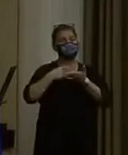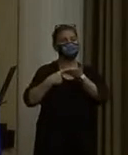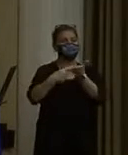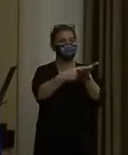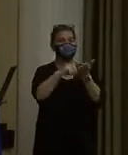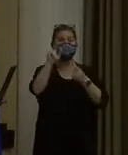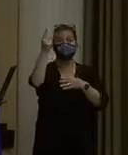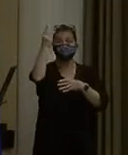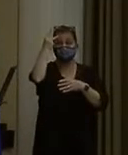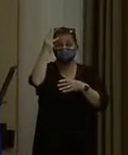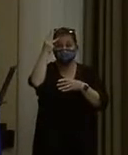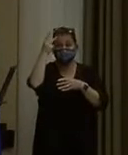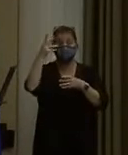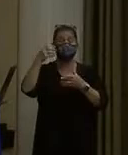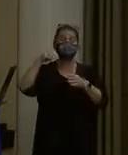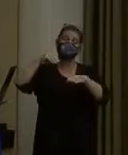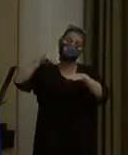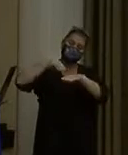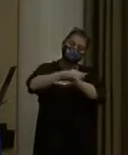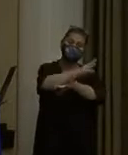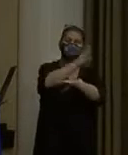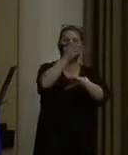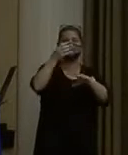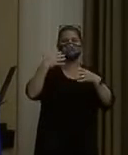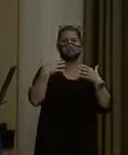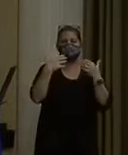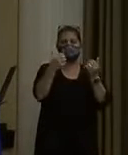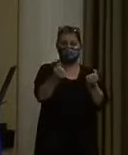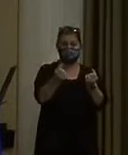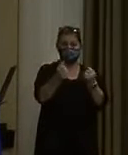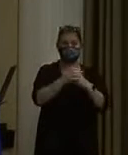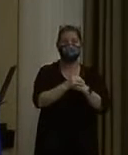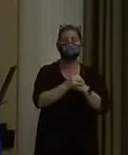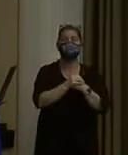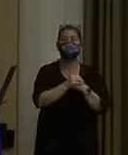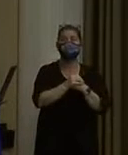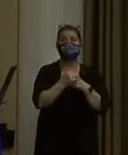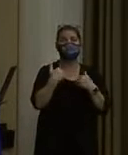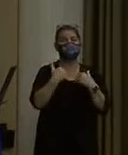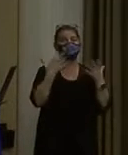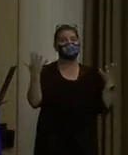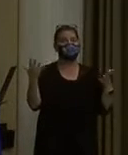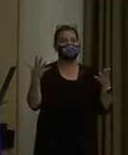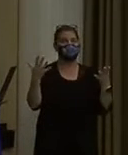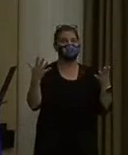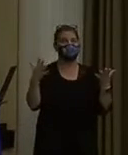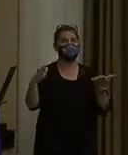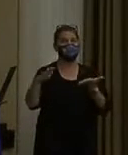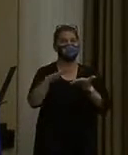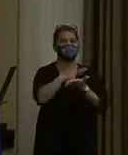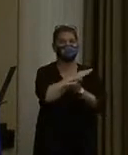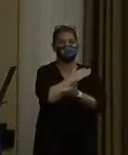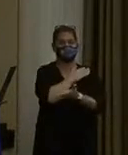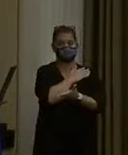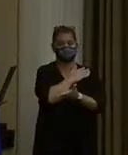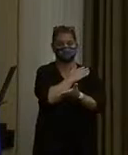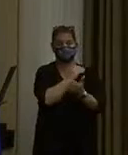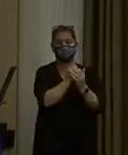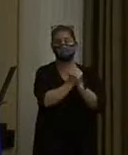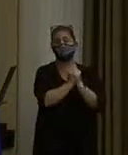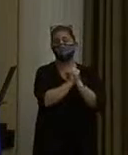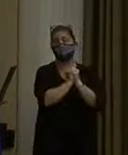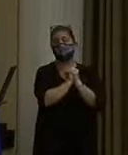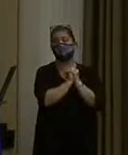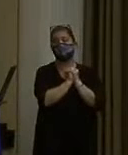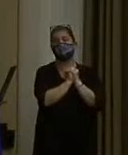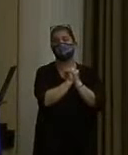the political determinants of health. So I have a lot to cover, as you can imagine, and your